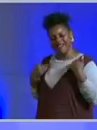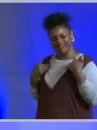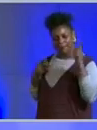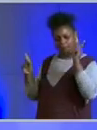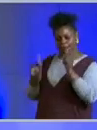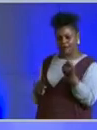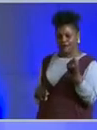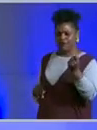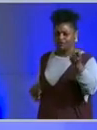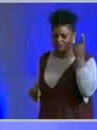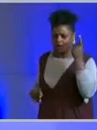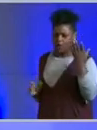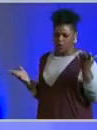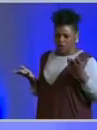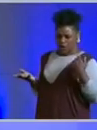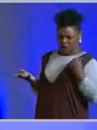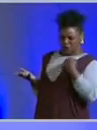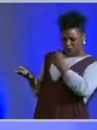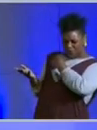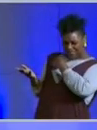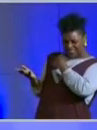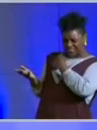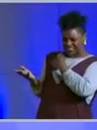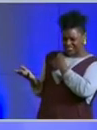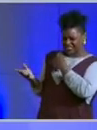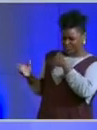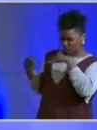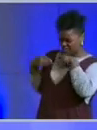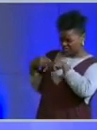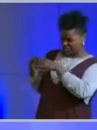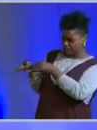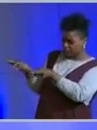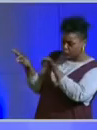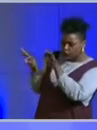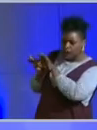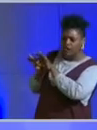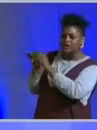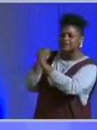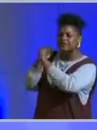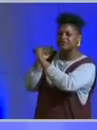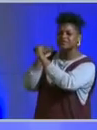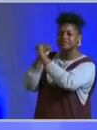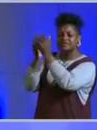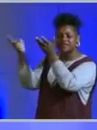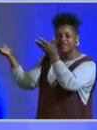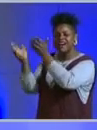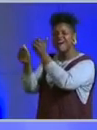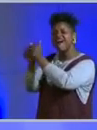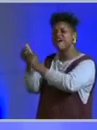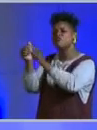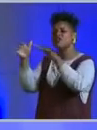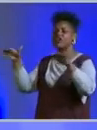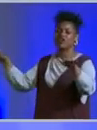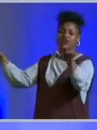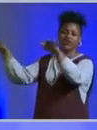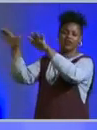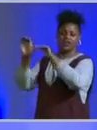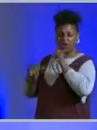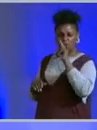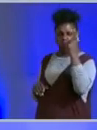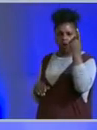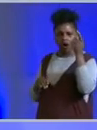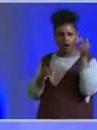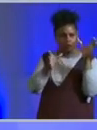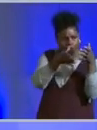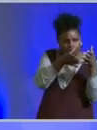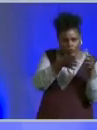that we literally took this so importantly that we were going to put it everywhere. It wasn't just going to be in one part of the city. We literally were going to have it